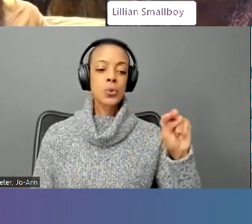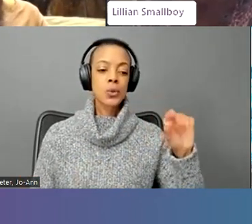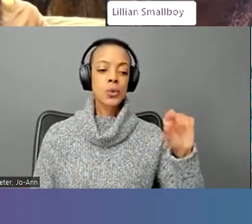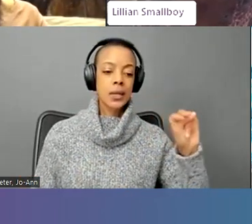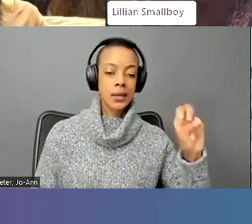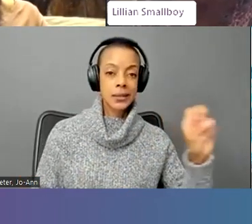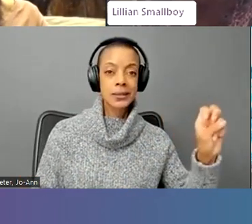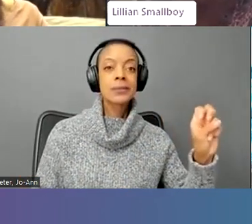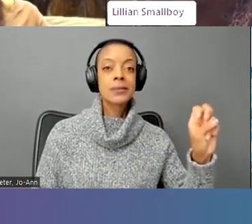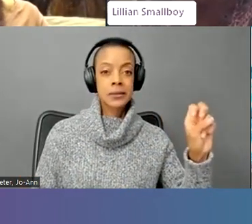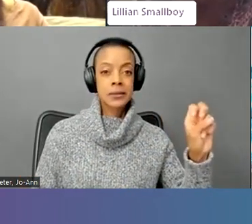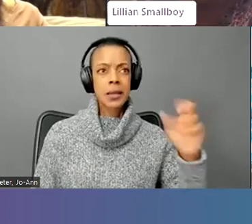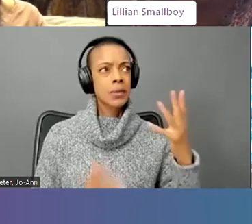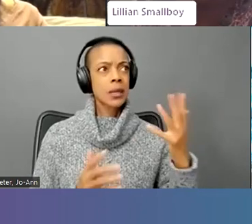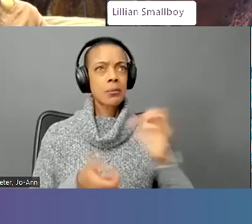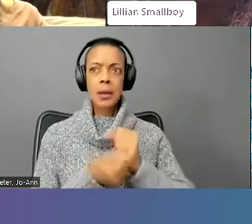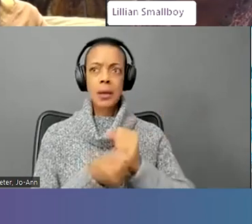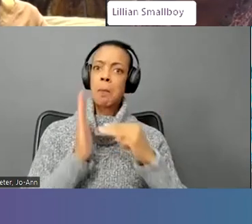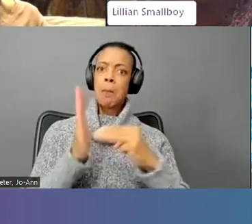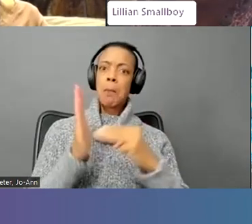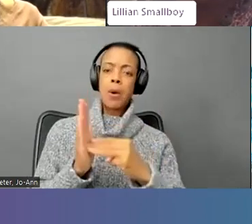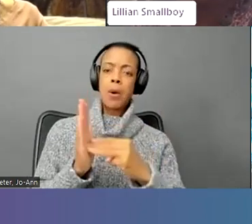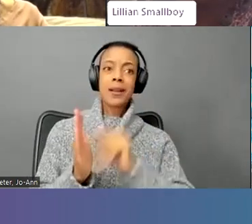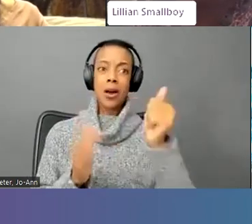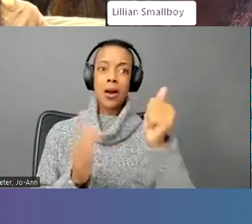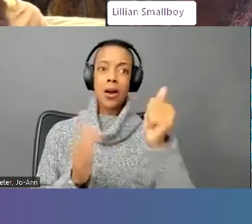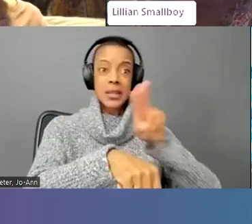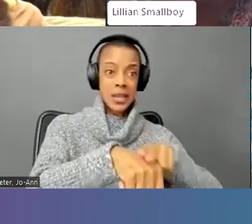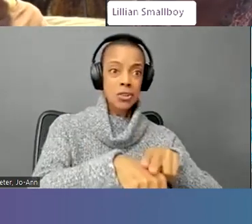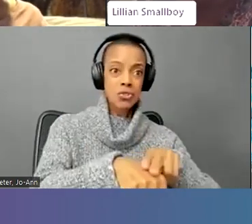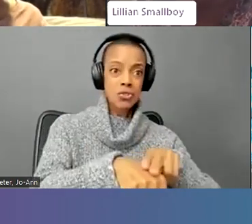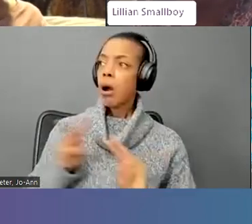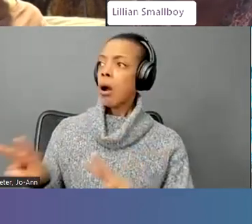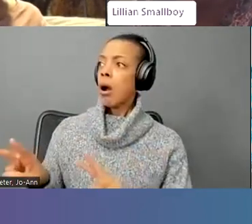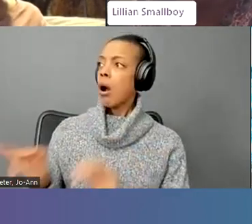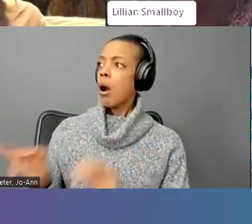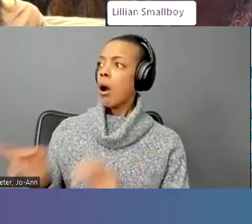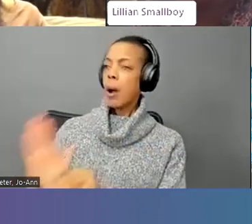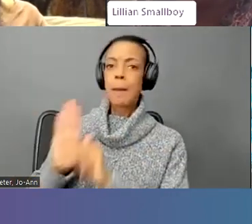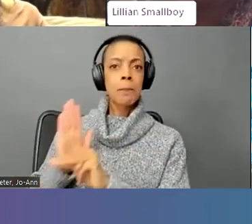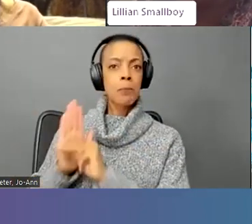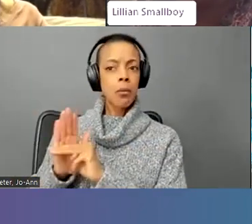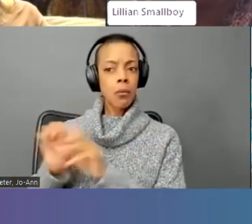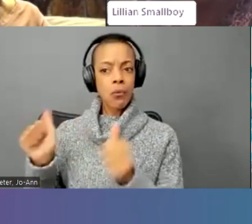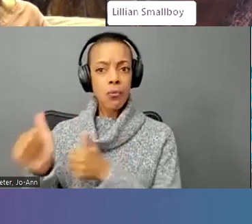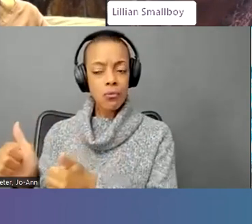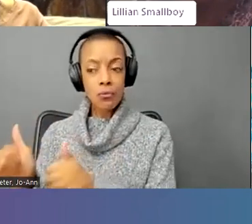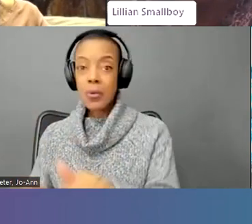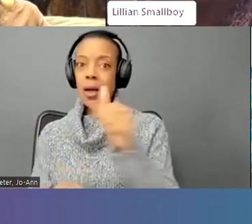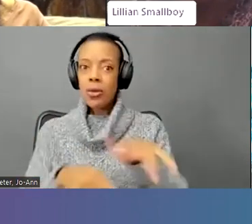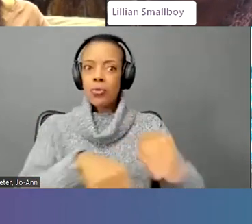know, for other nations to follow. Because all of the other nations too have